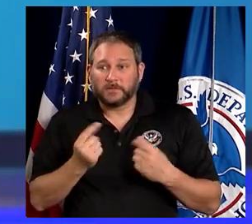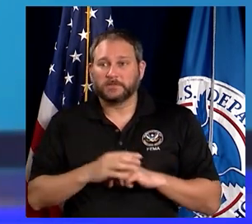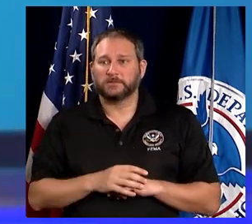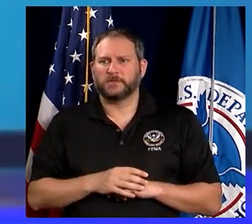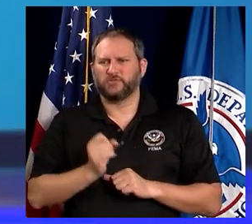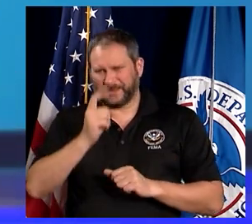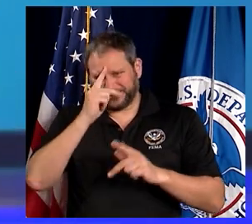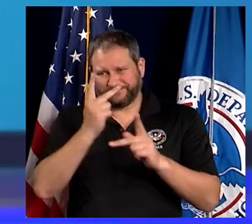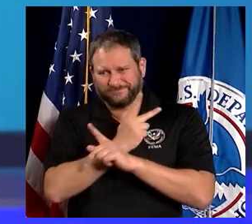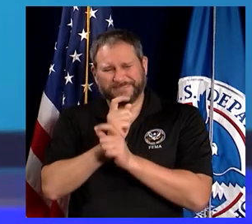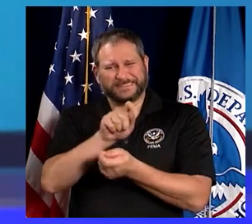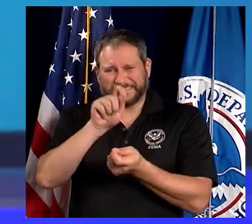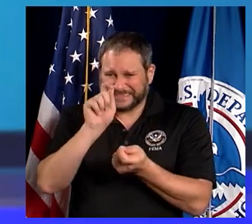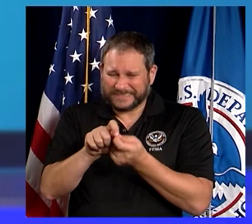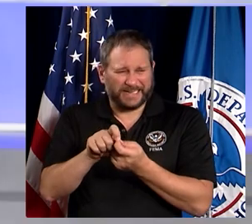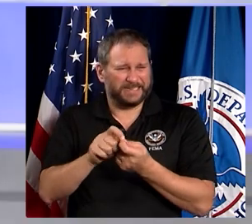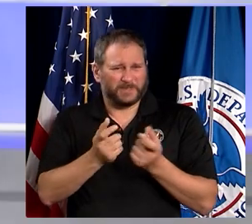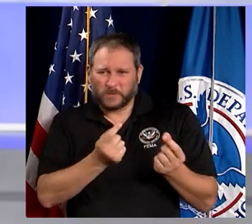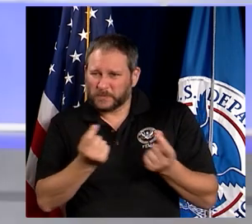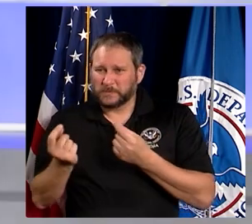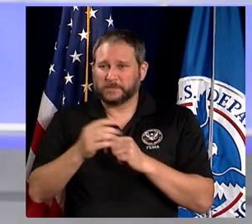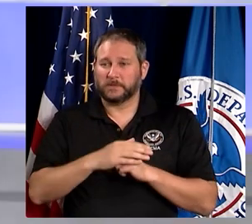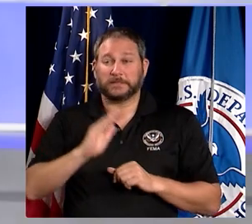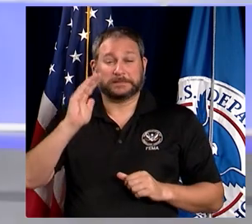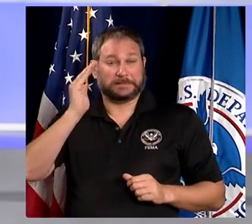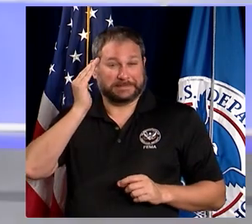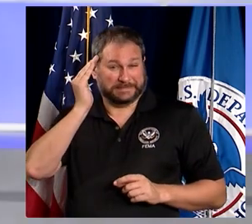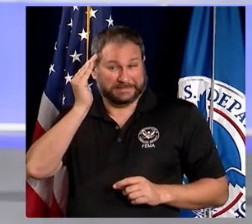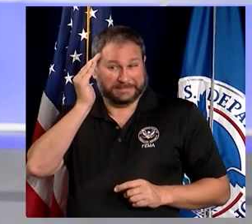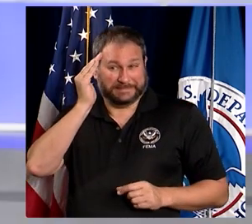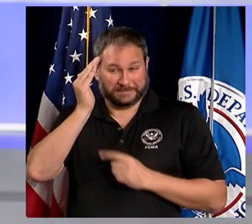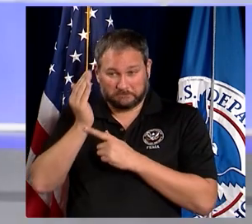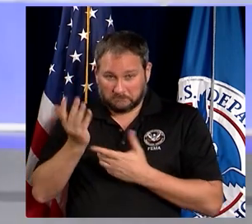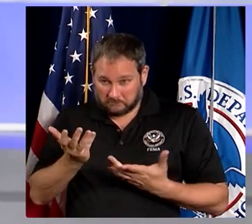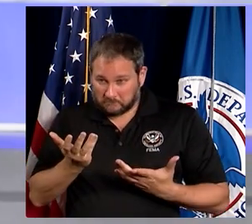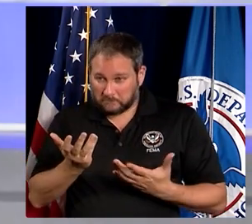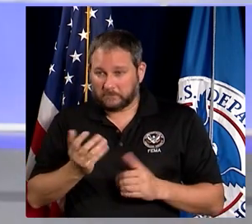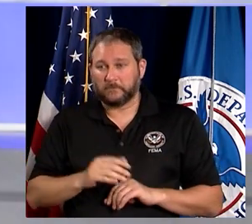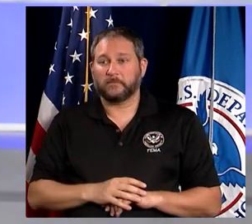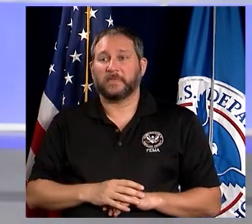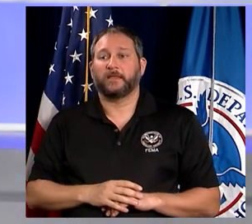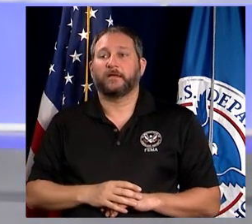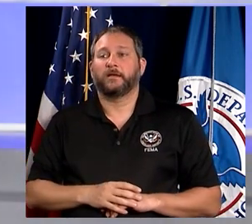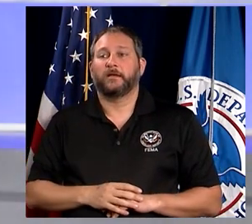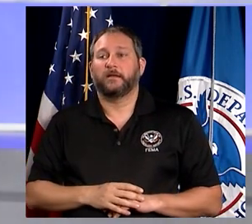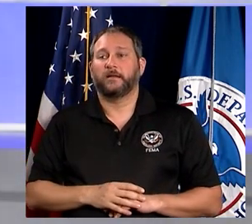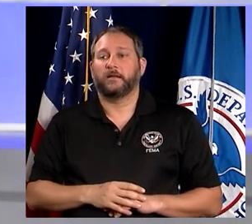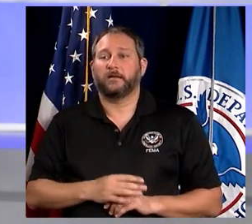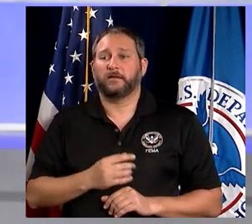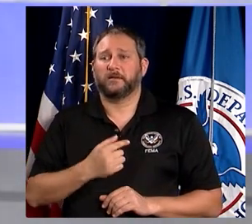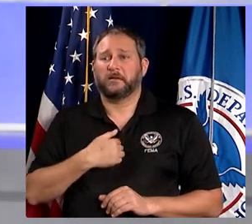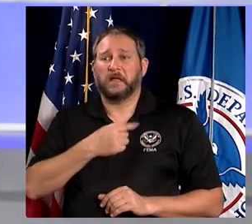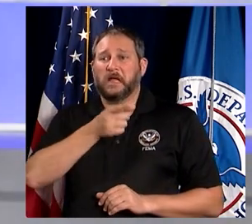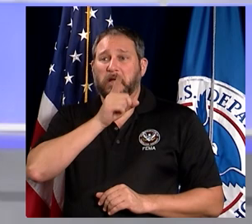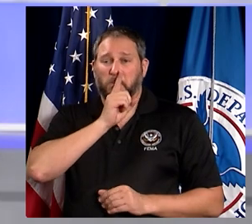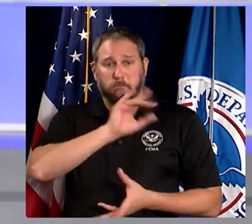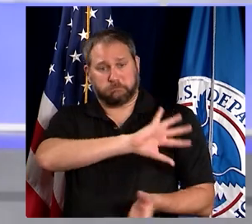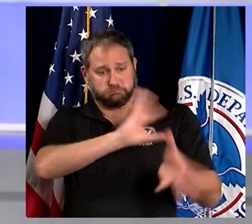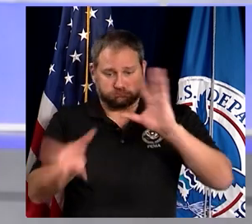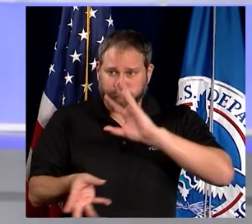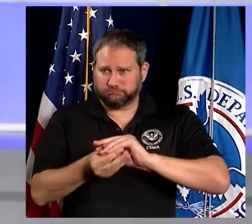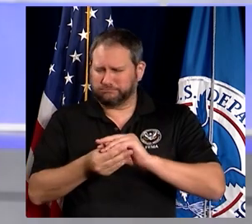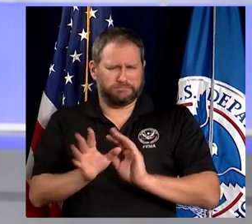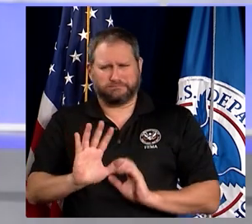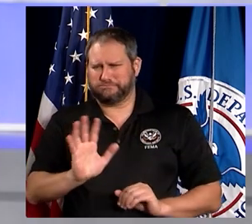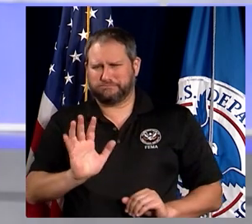exactly. It seems like, and again, cannot say we've had a comprehensive review, but it seems like those things can